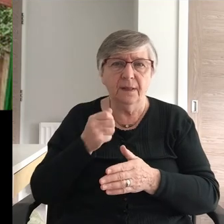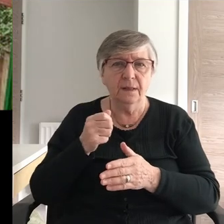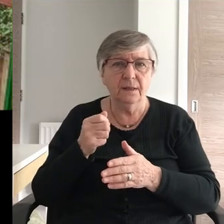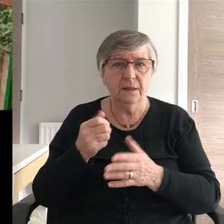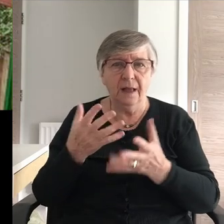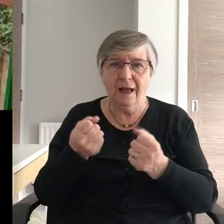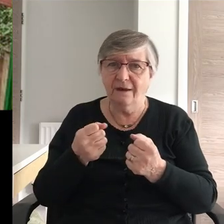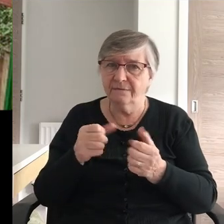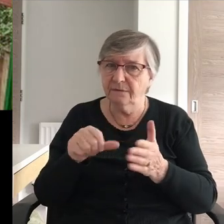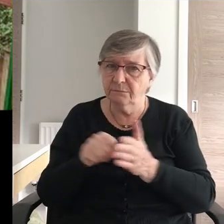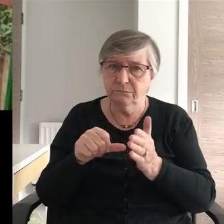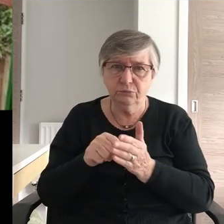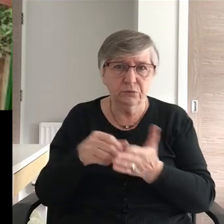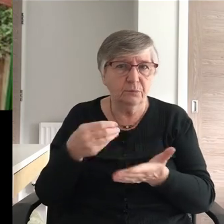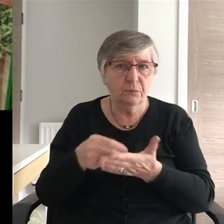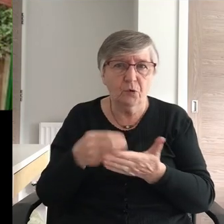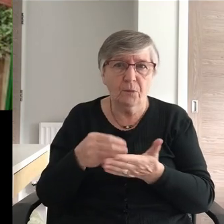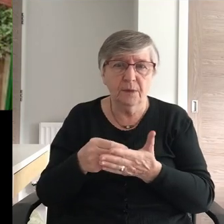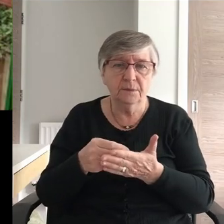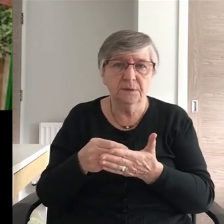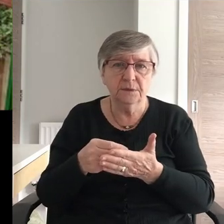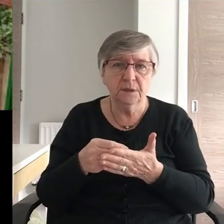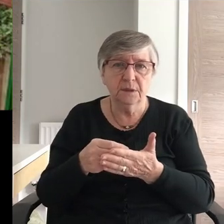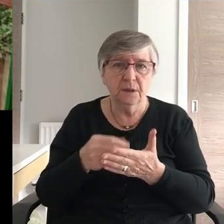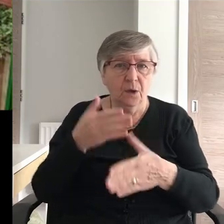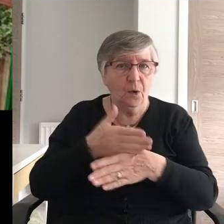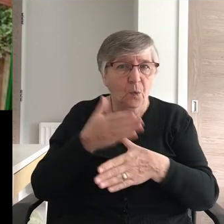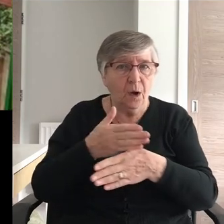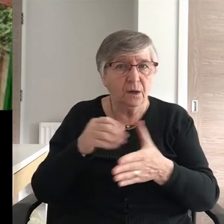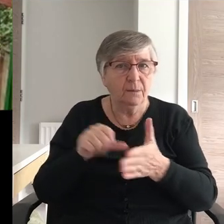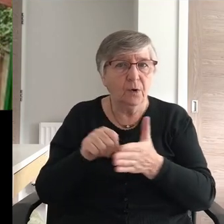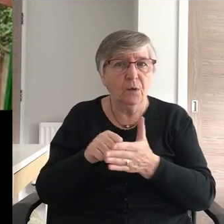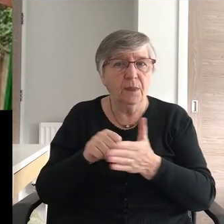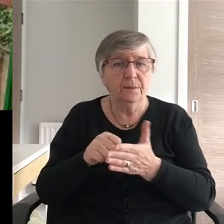for people who are facing financial and job consequences,